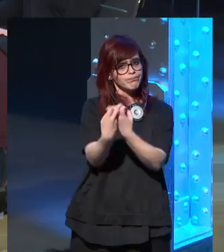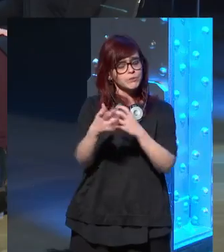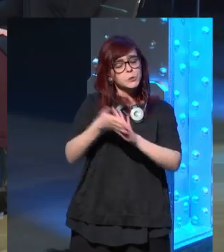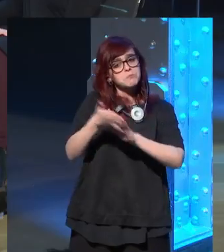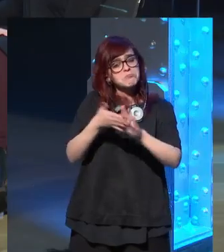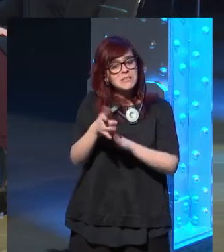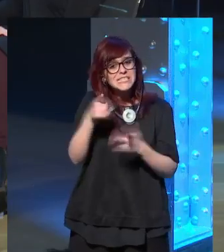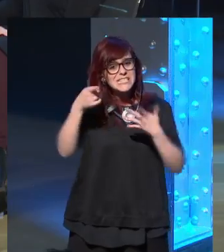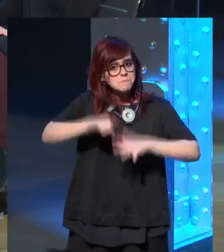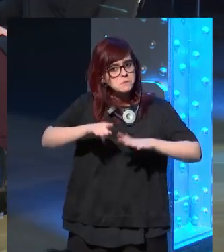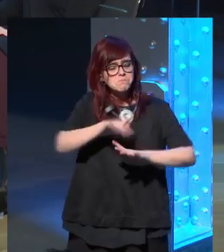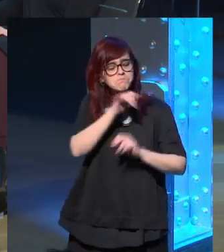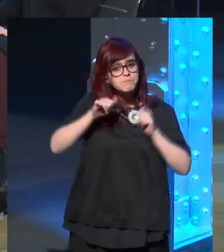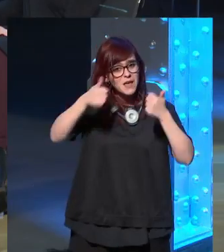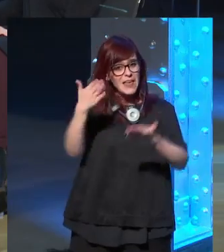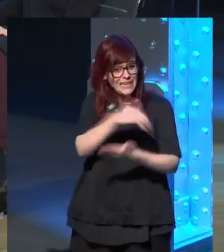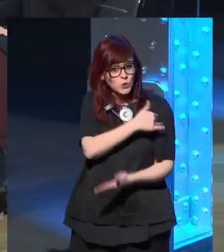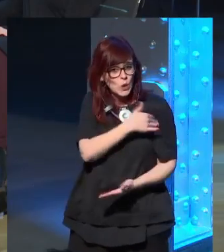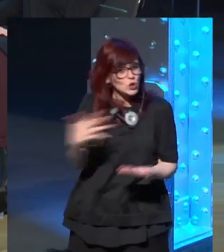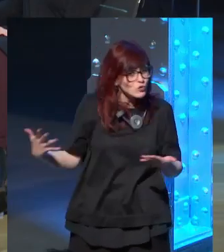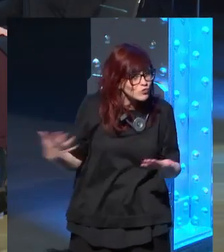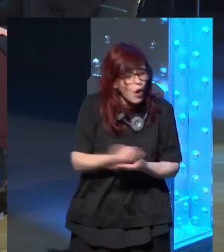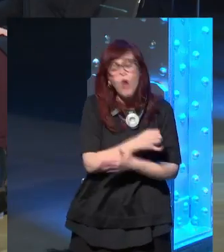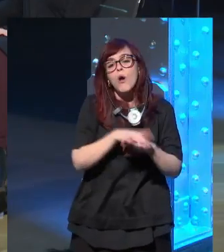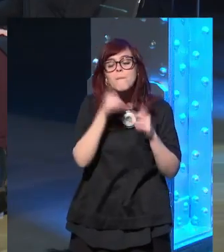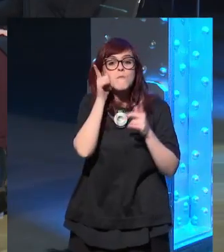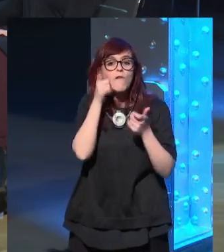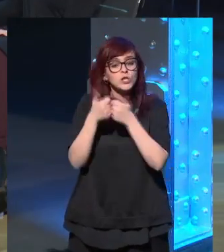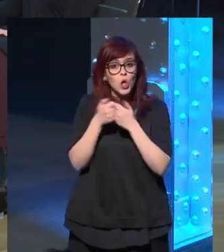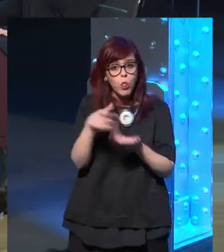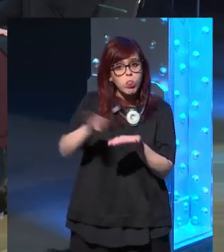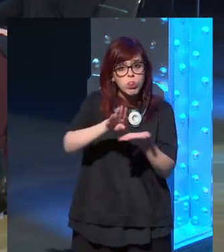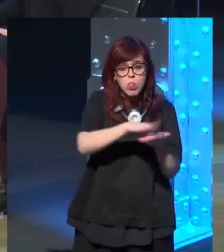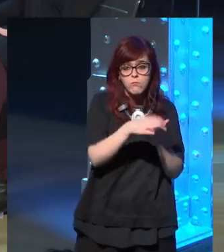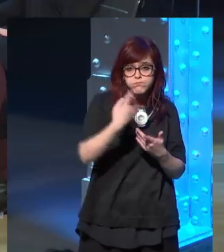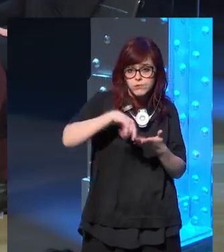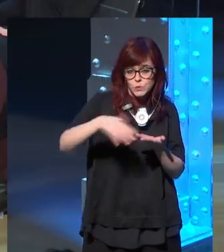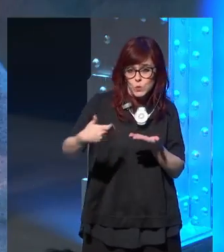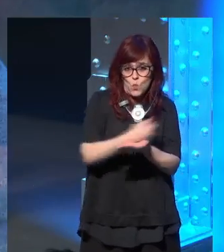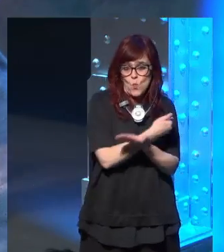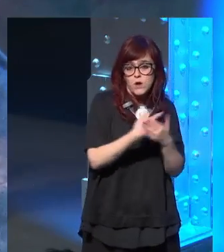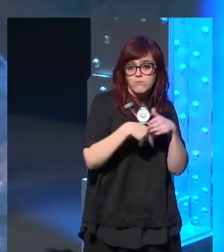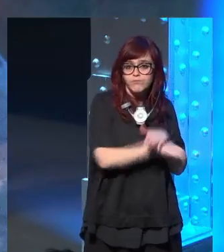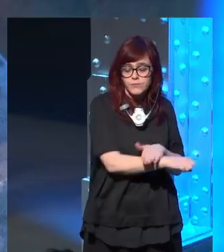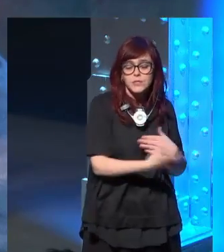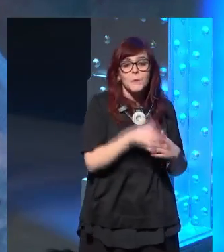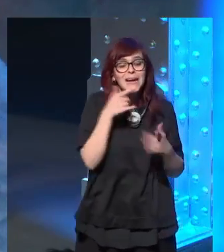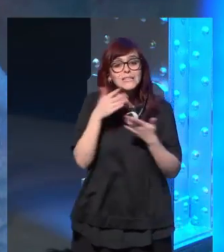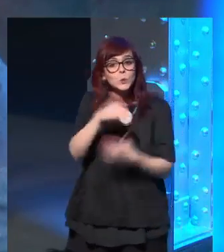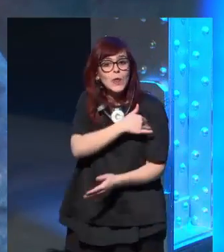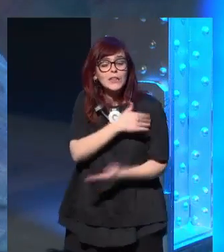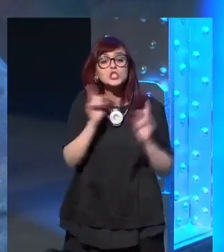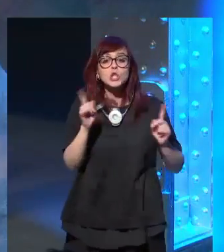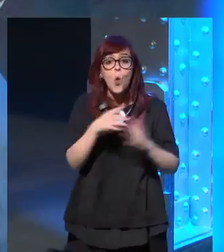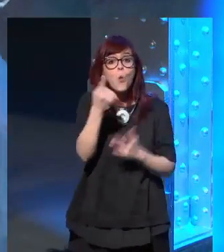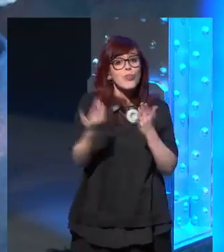students arrived, all the phones, all the devices were taken. And then the students could have them 1 hour per day and go